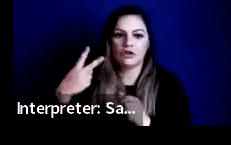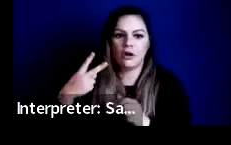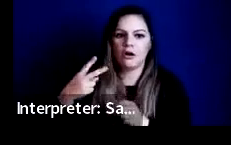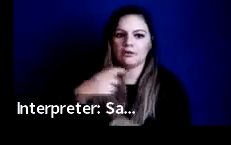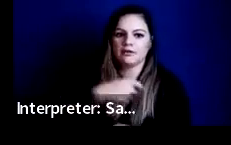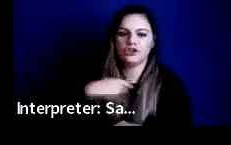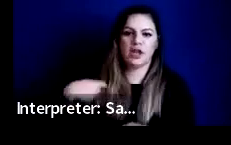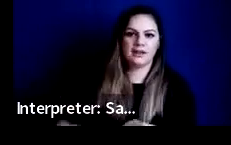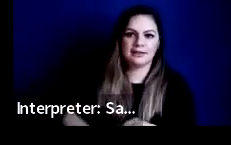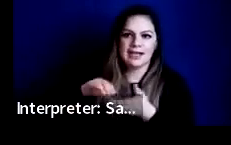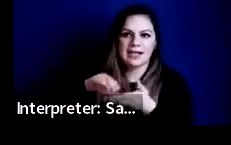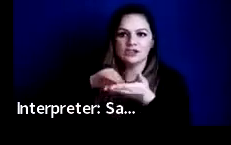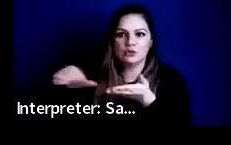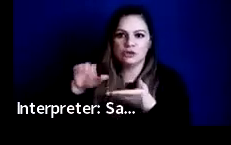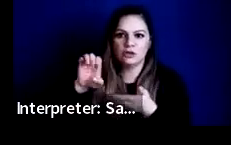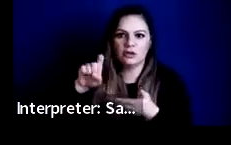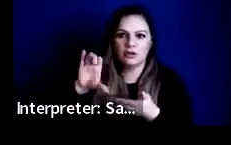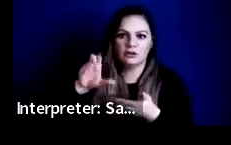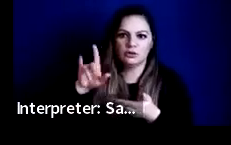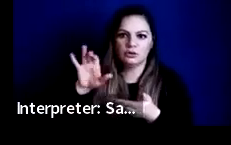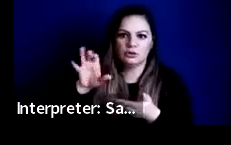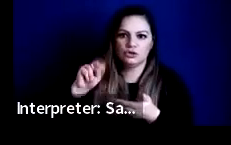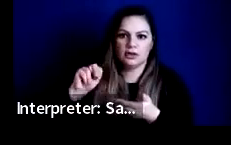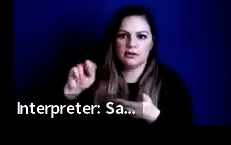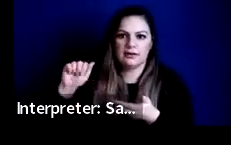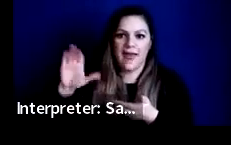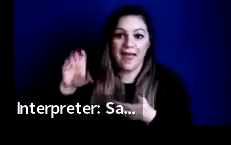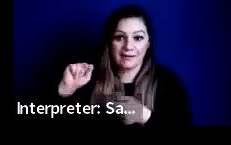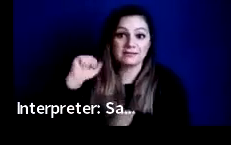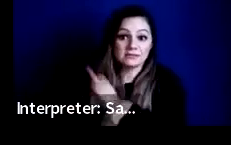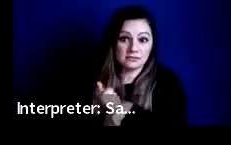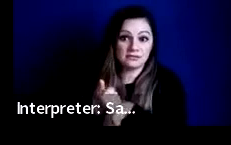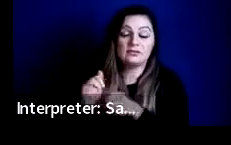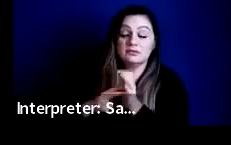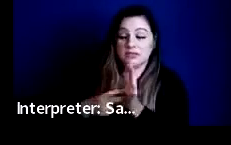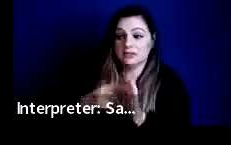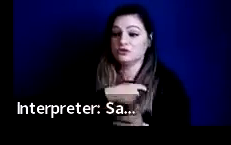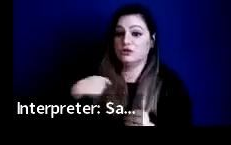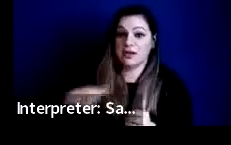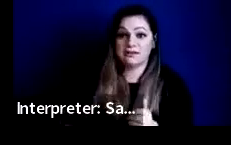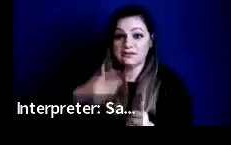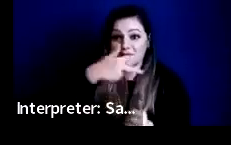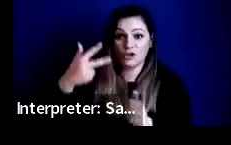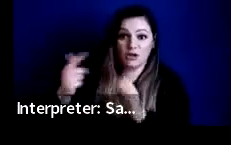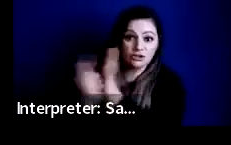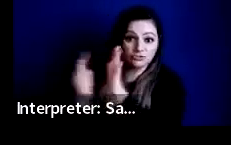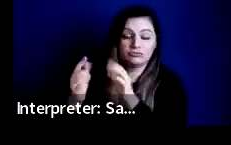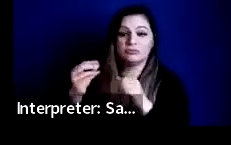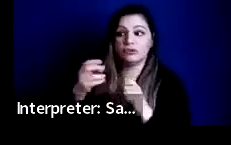much excluded Chinese immigration as well as travel due to some of this